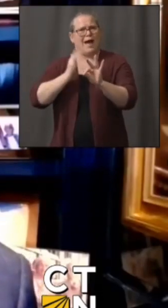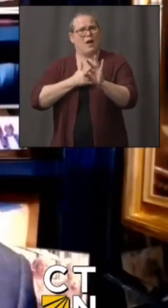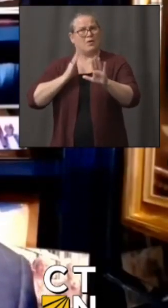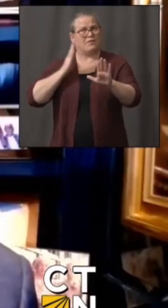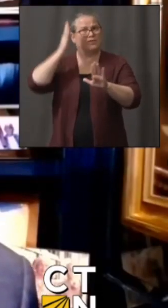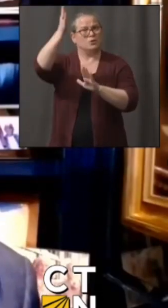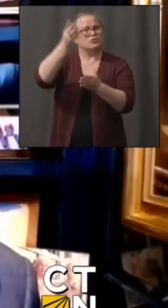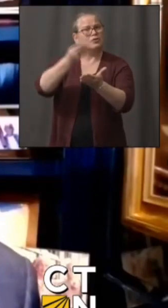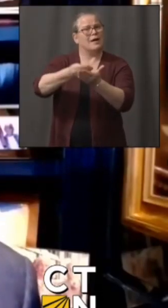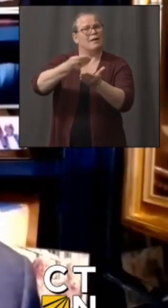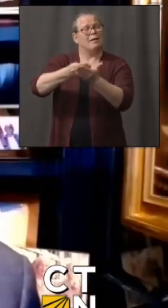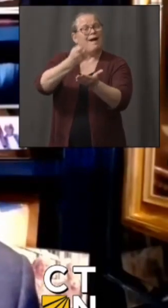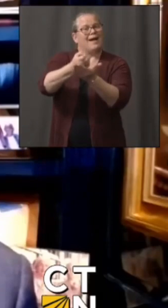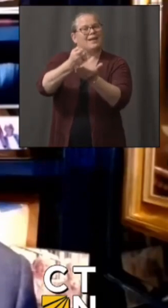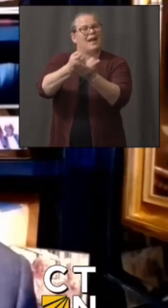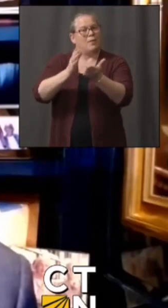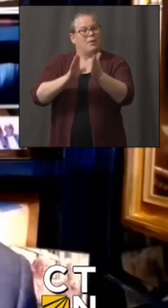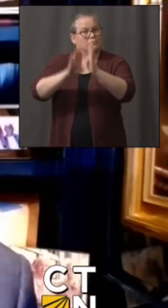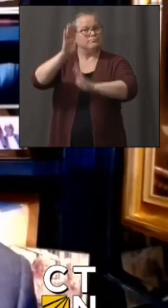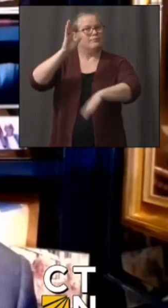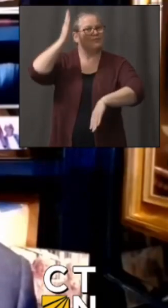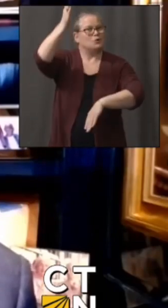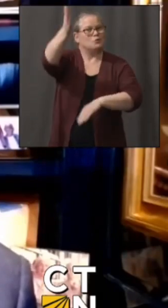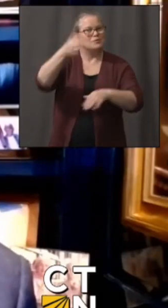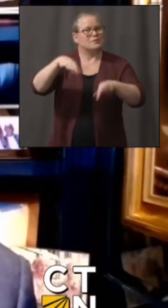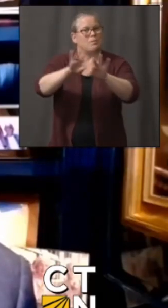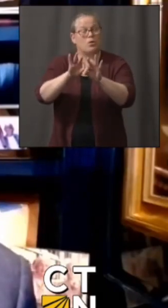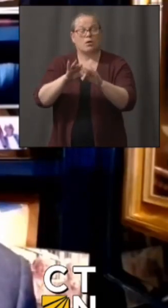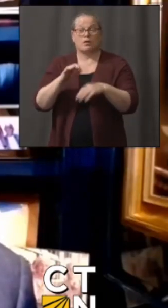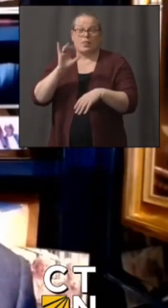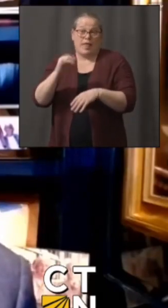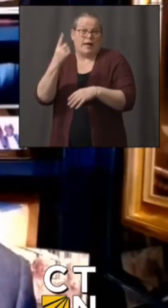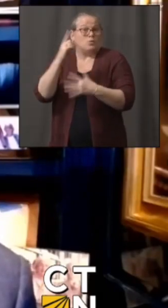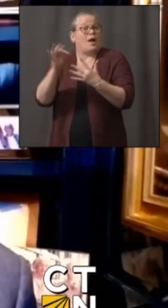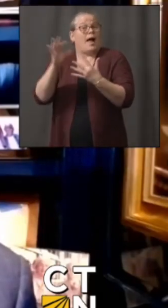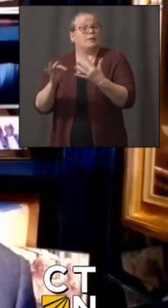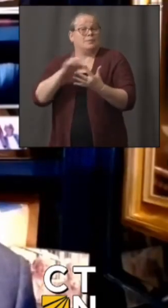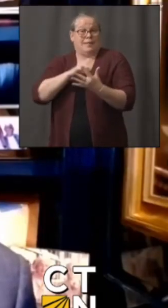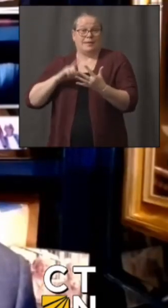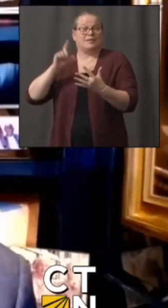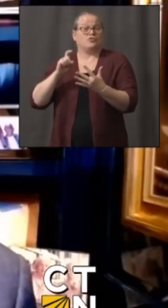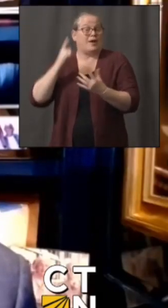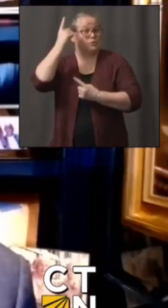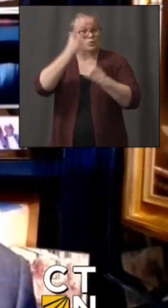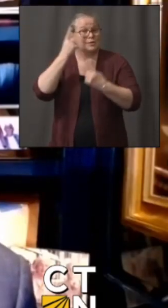that's one of several options the legislature's got to consider.